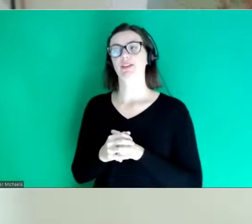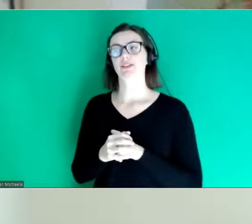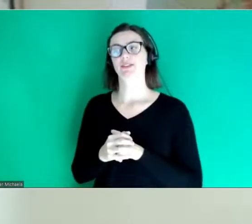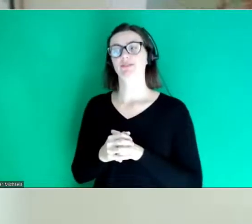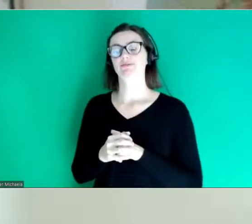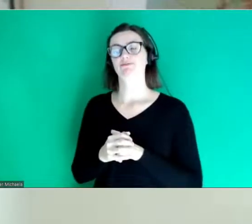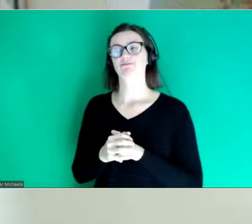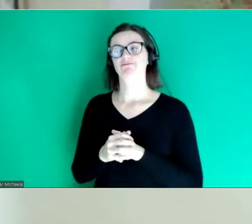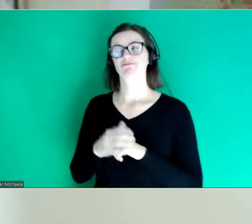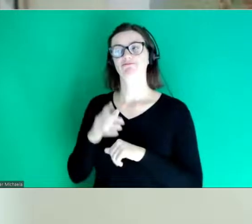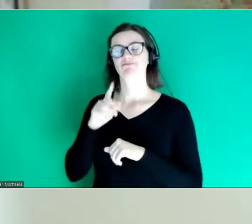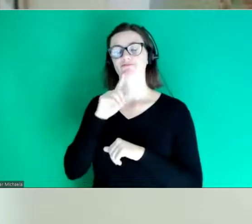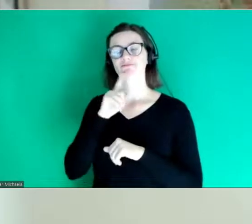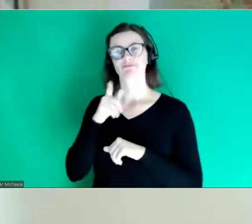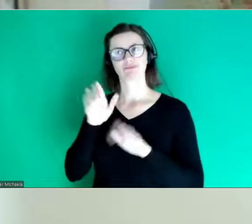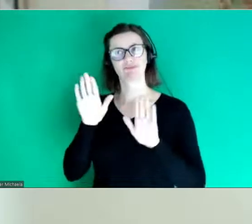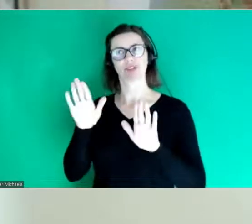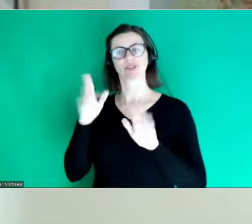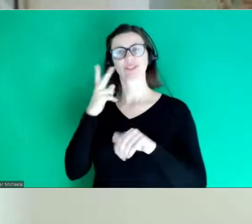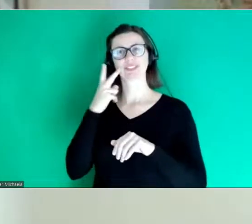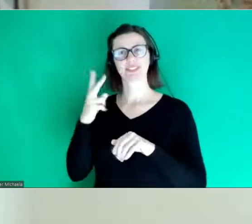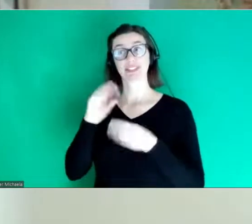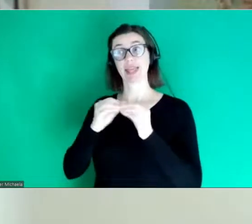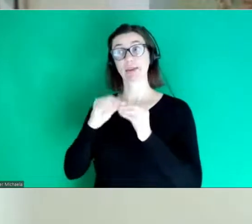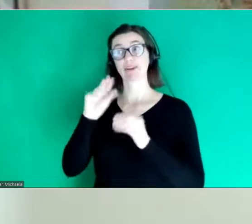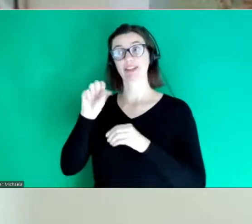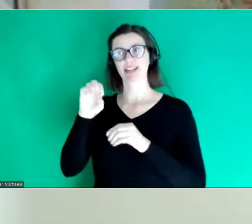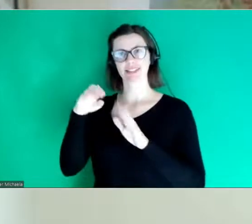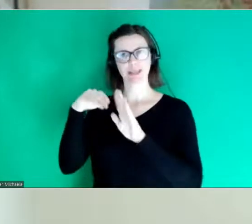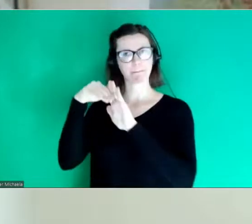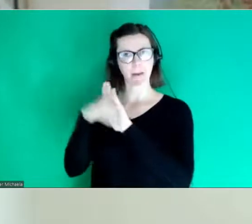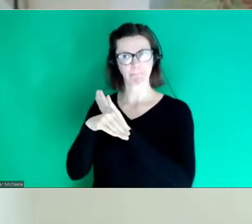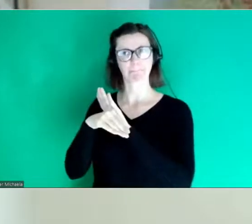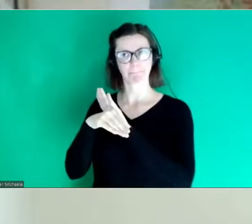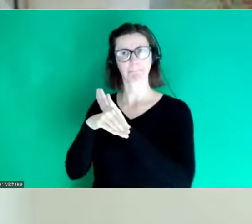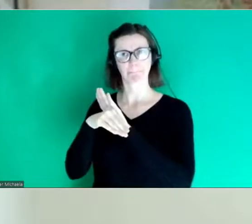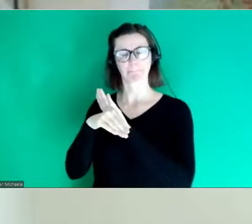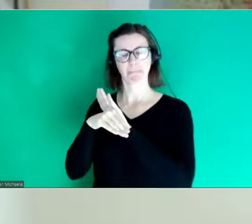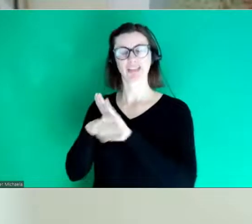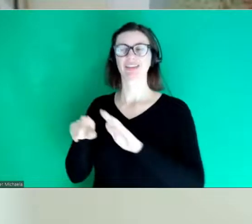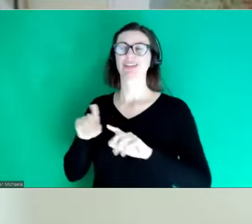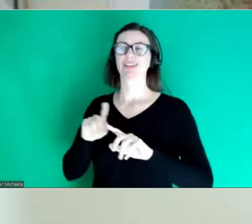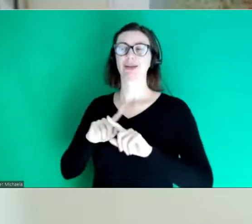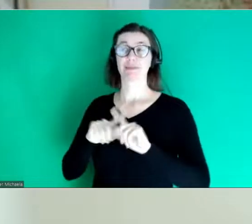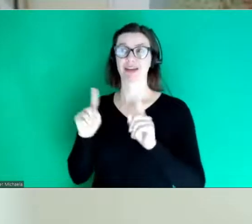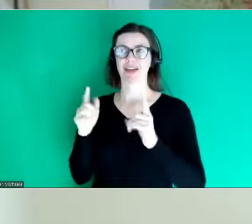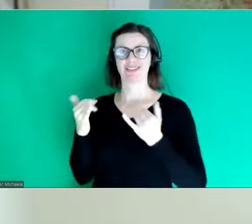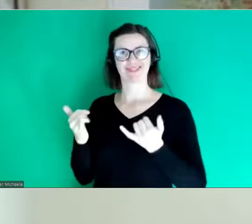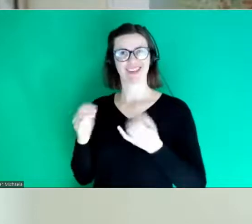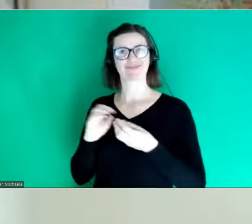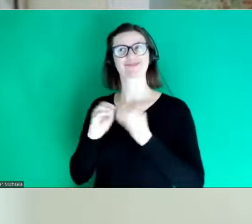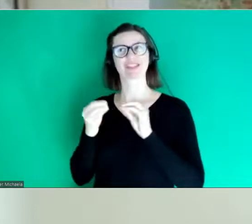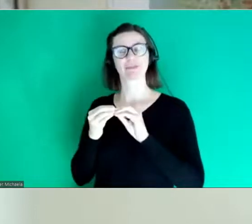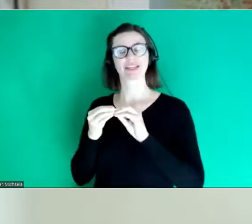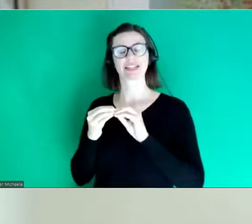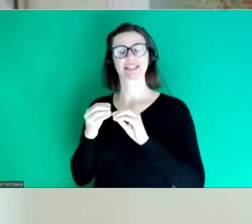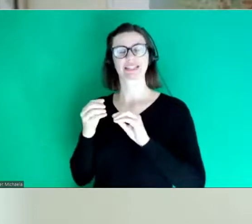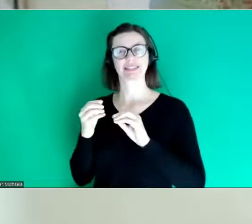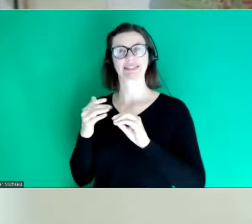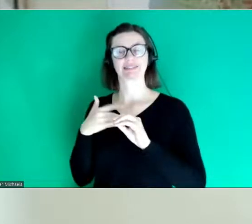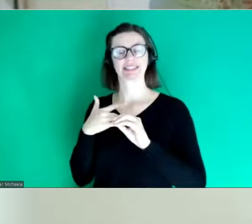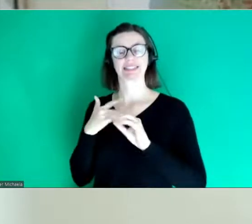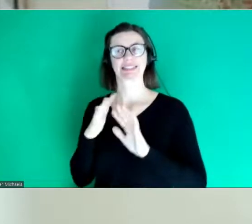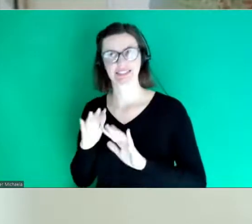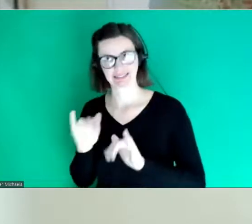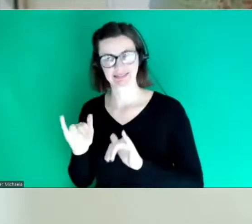see the numbers of cases come down so rapidly, but now the numbers give me pause. I'm not